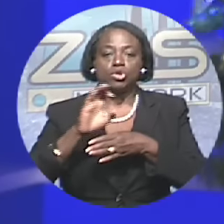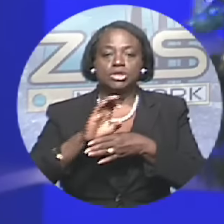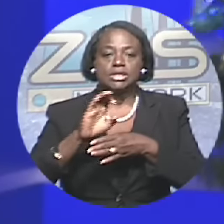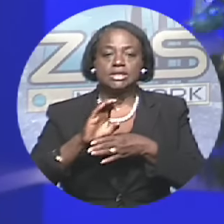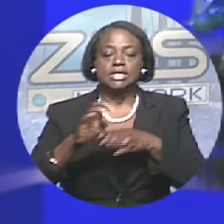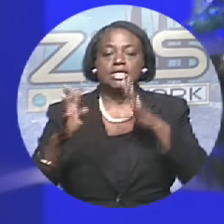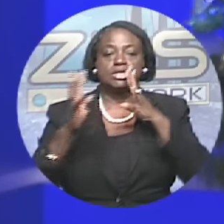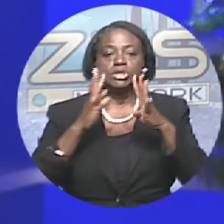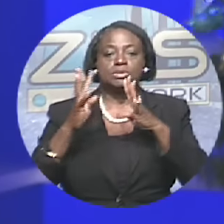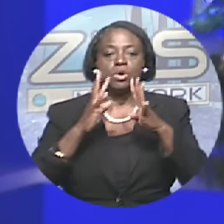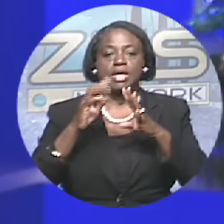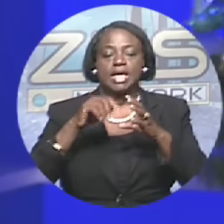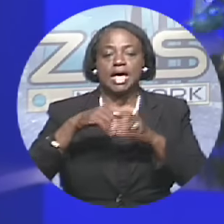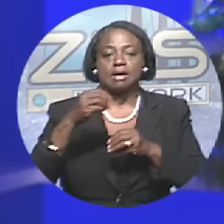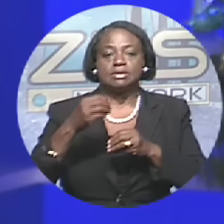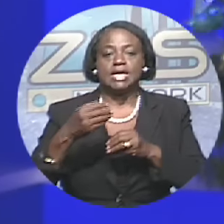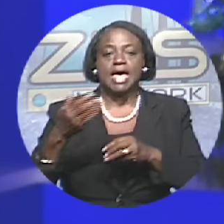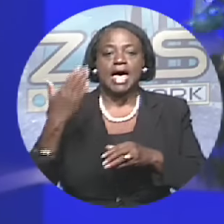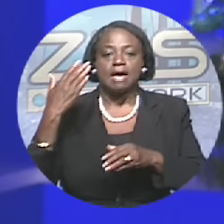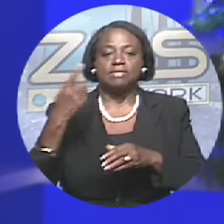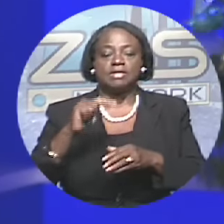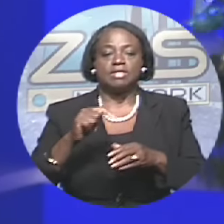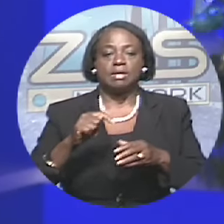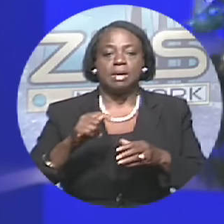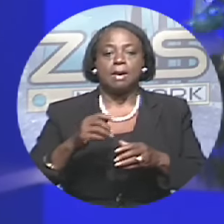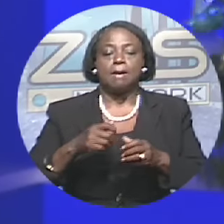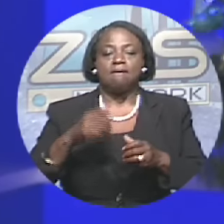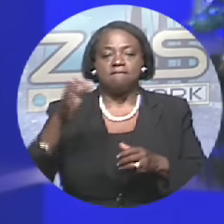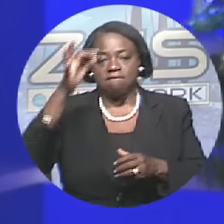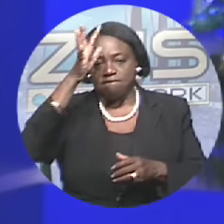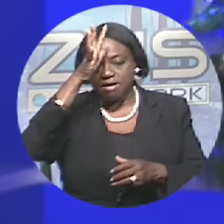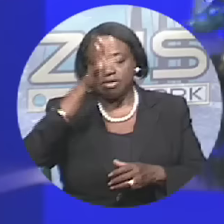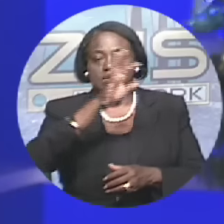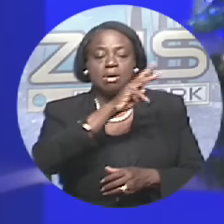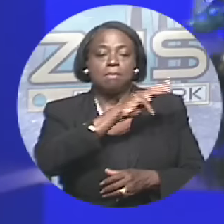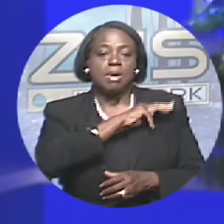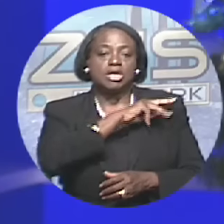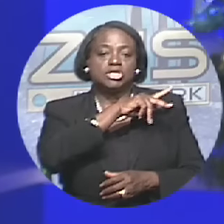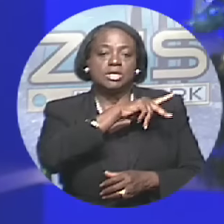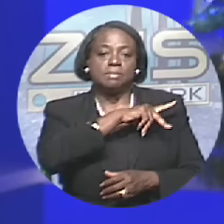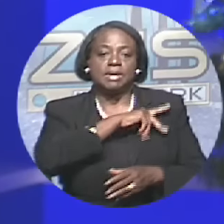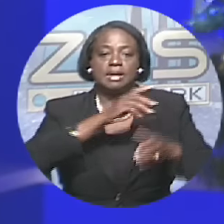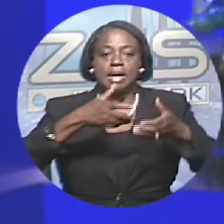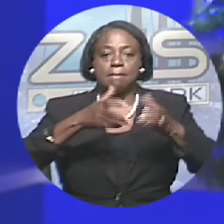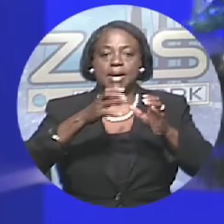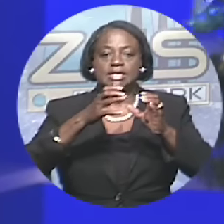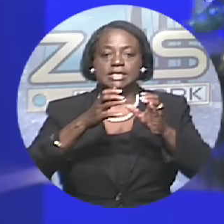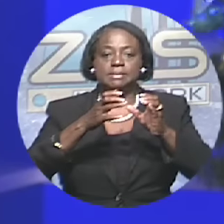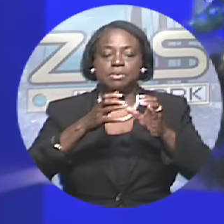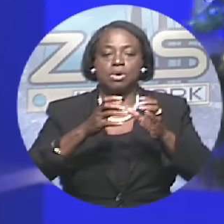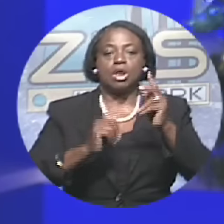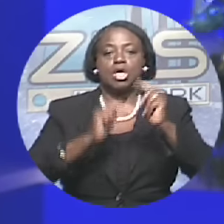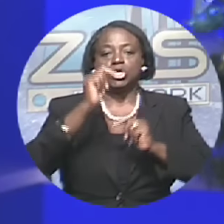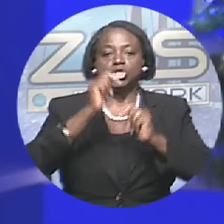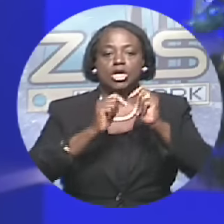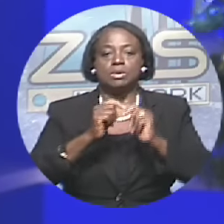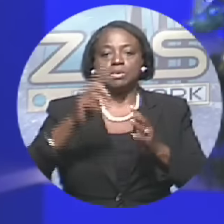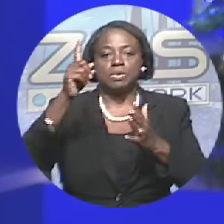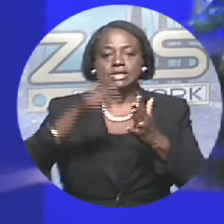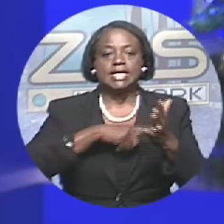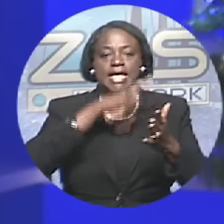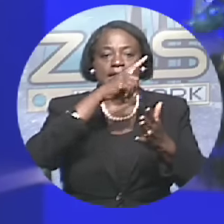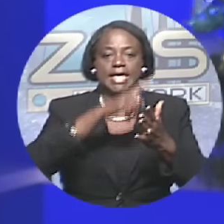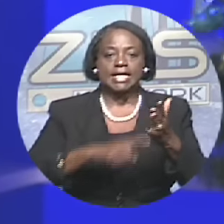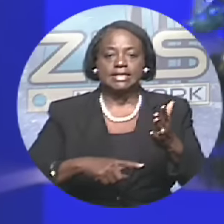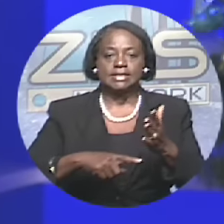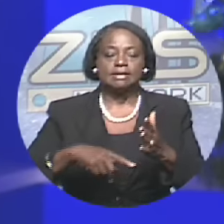Father Marcy and Peters basketball tournament was canceled. Longtime coach of the HO National Lions junior girls, Patricia Patty Johnson, said she found